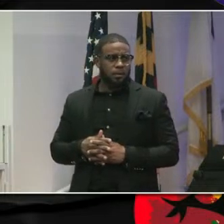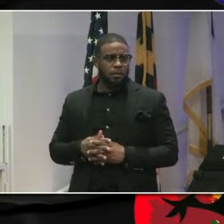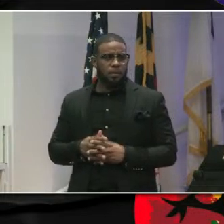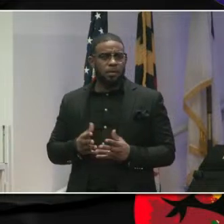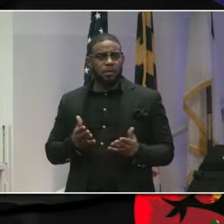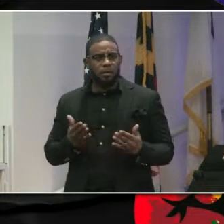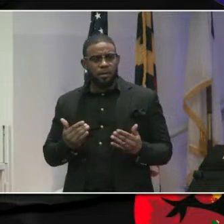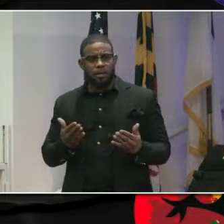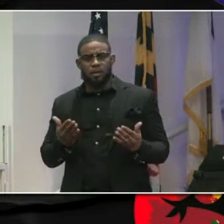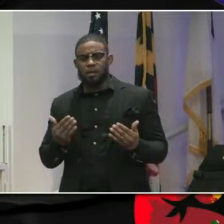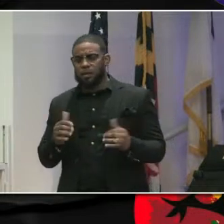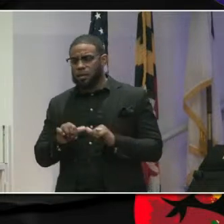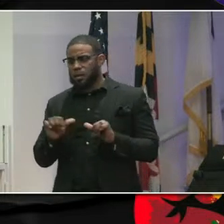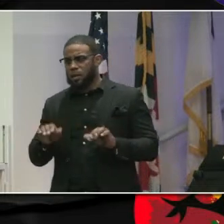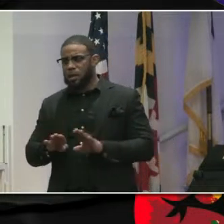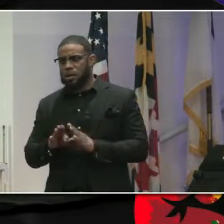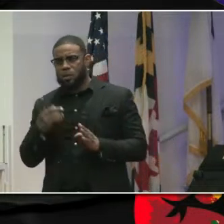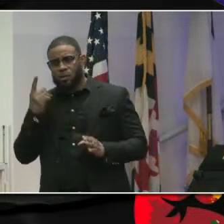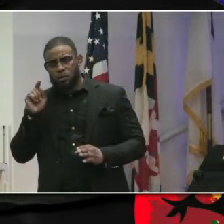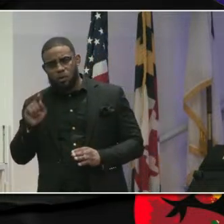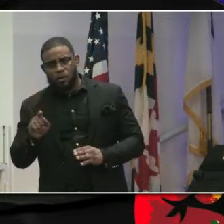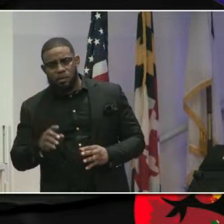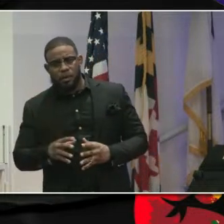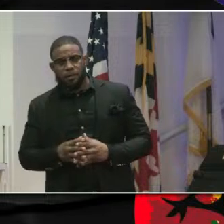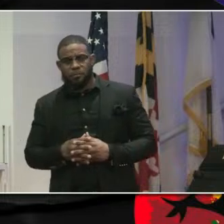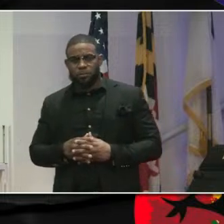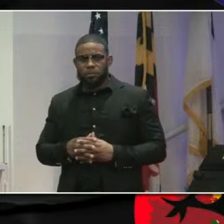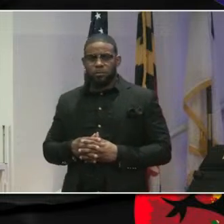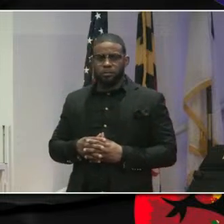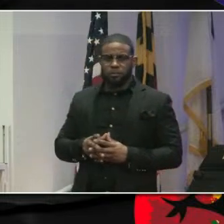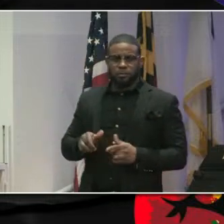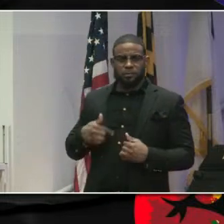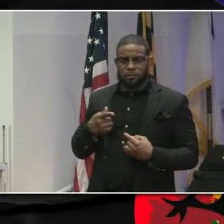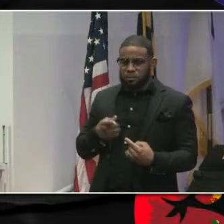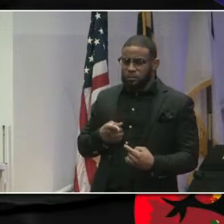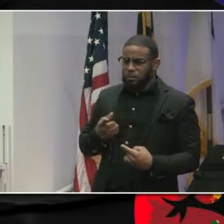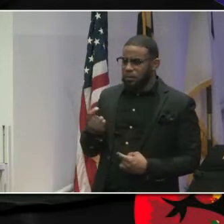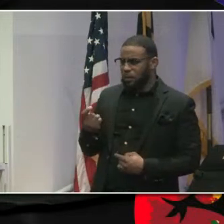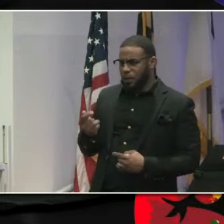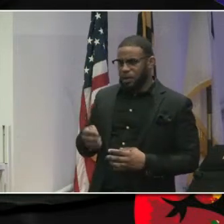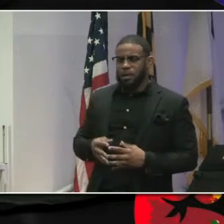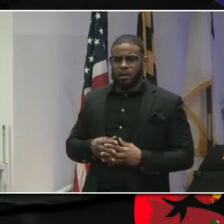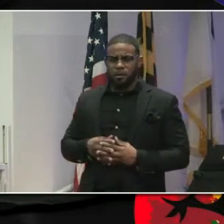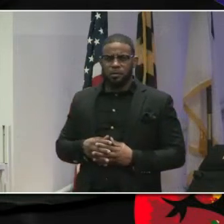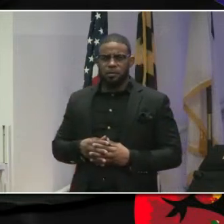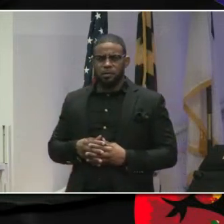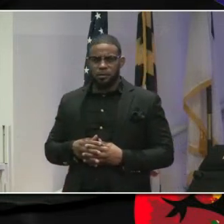Come on, come on, come on. The altar is open just for you. If you've been struggling a little bit,